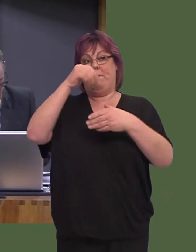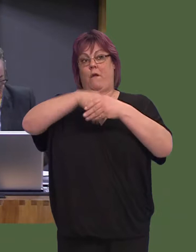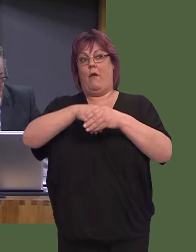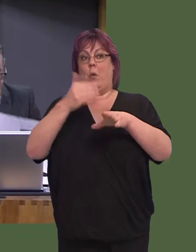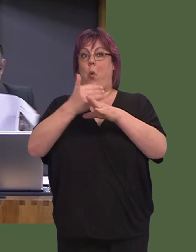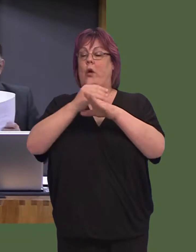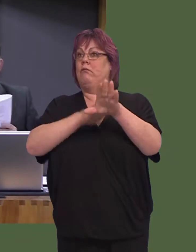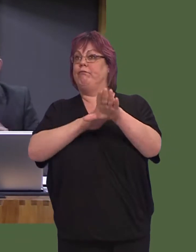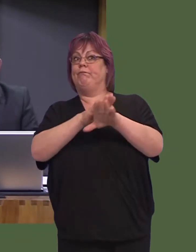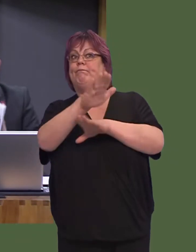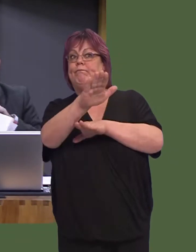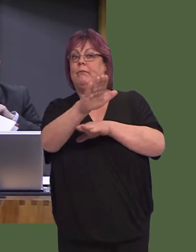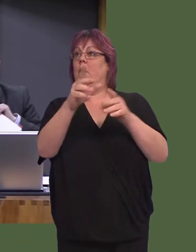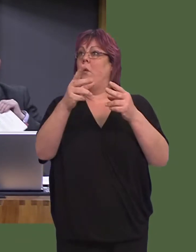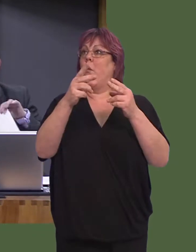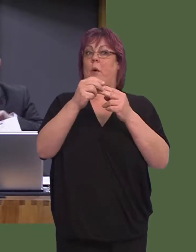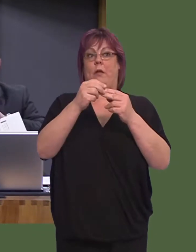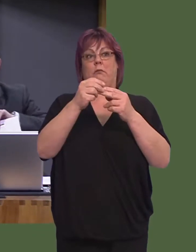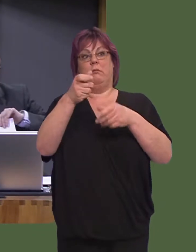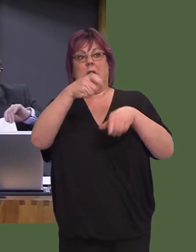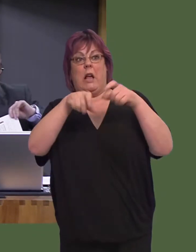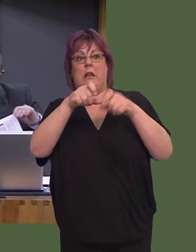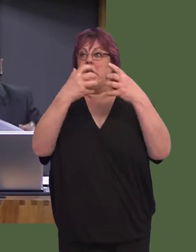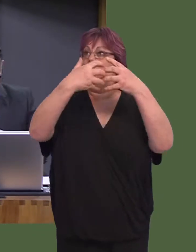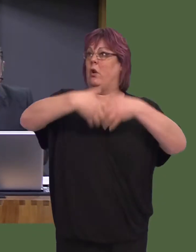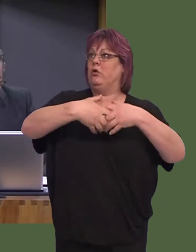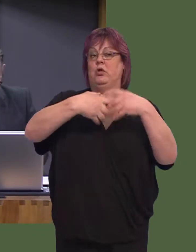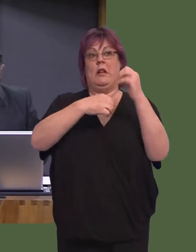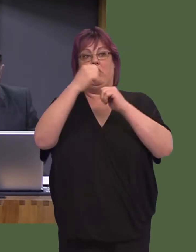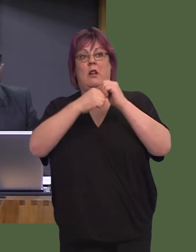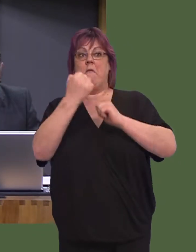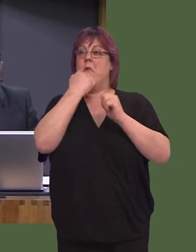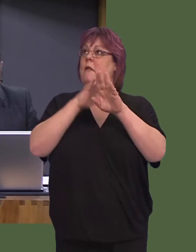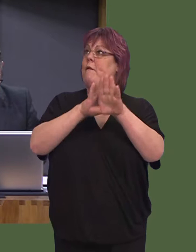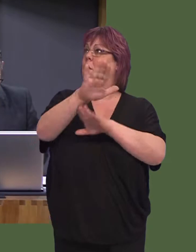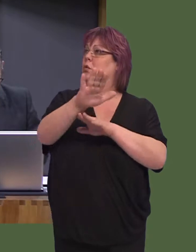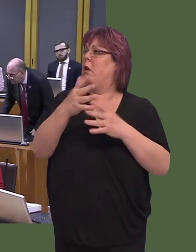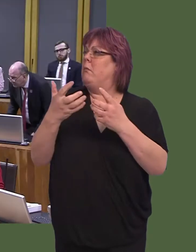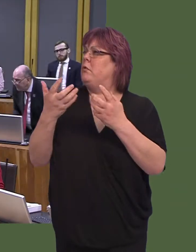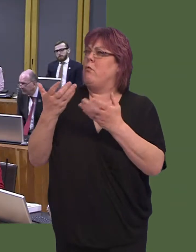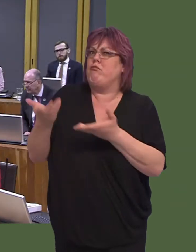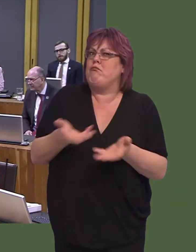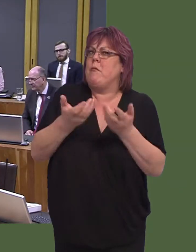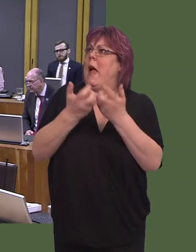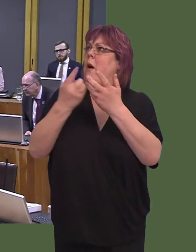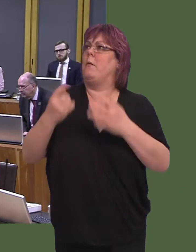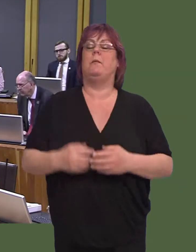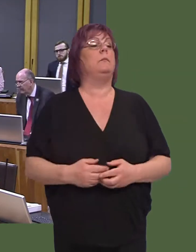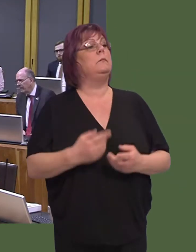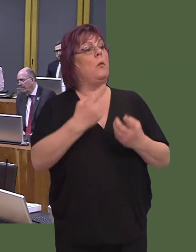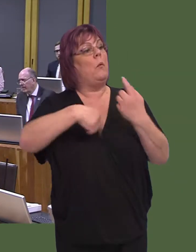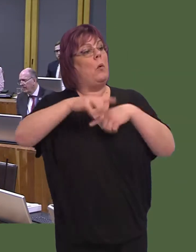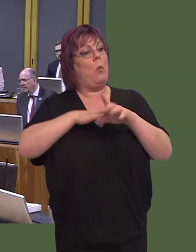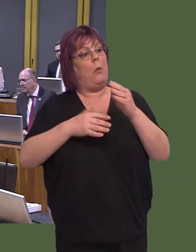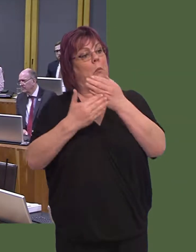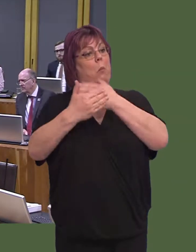in our economy for engineering, science and apprenticeships, graduates, to actually take us forward? Well, we know we need to ensure